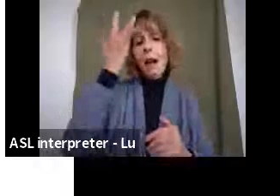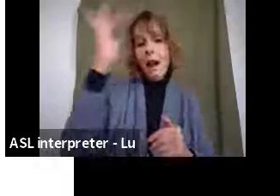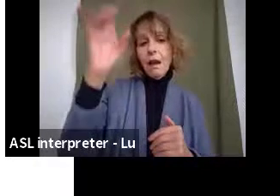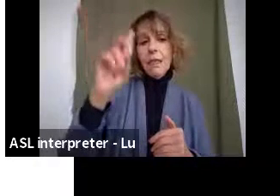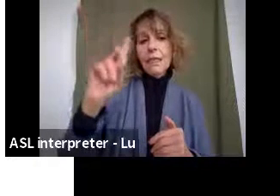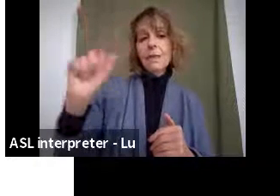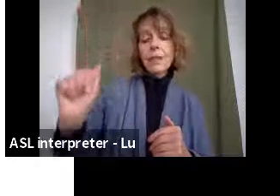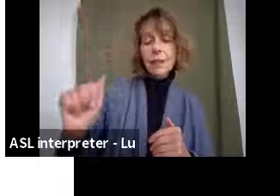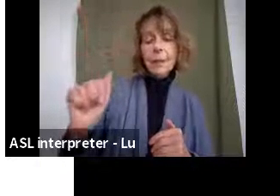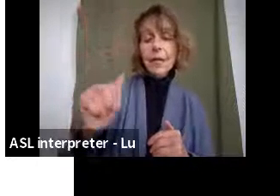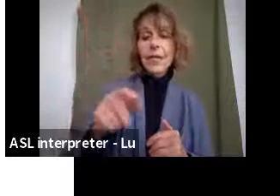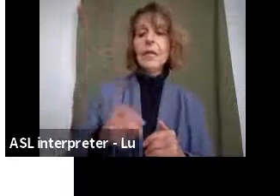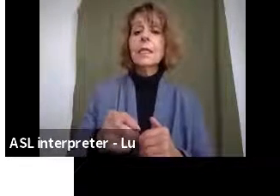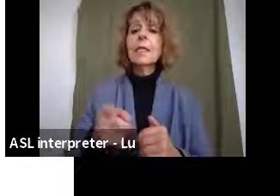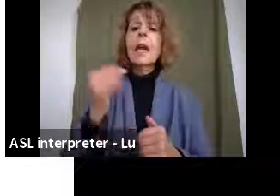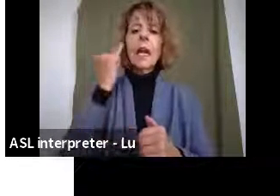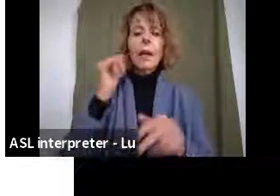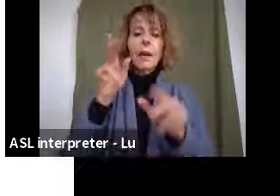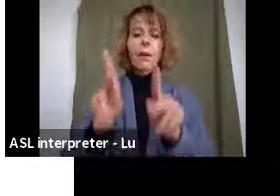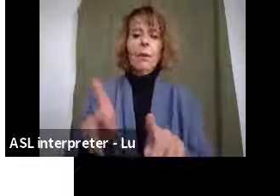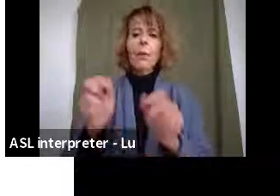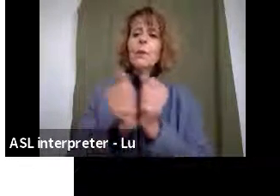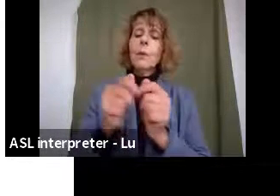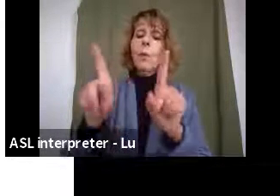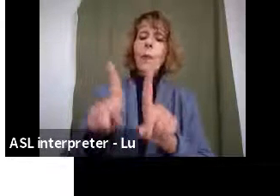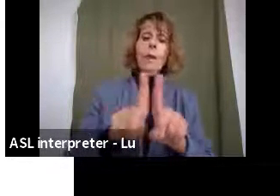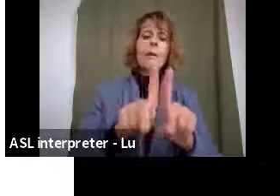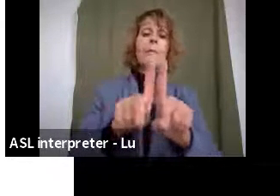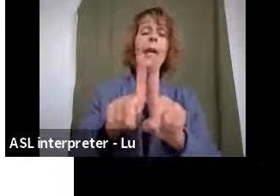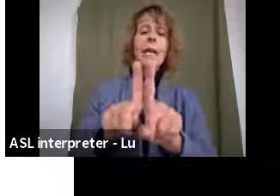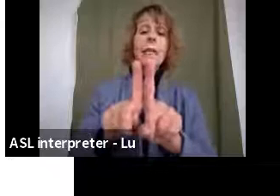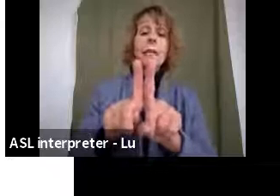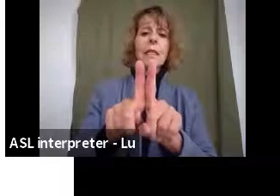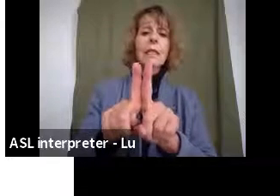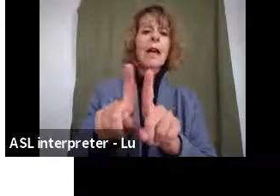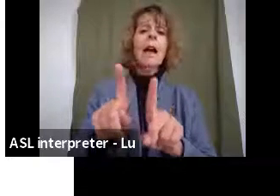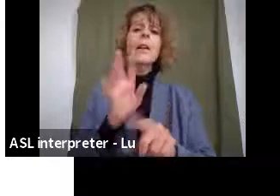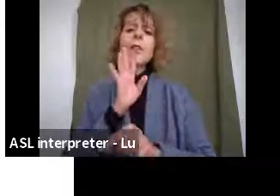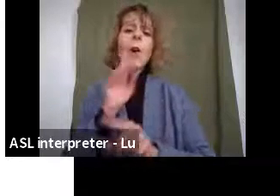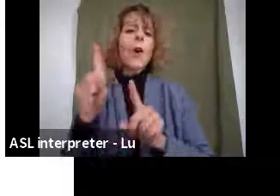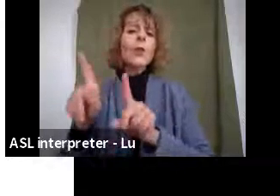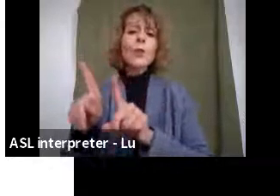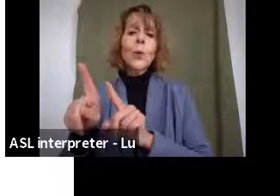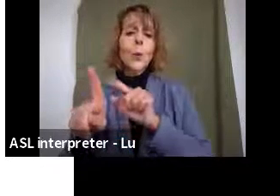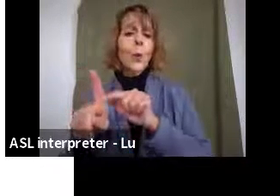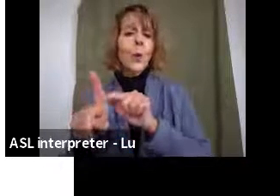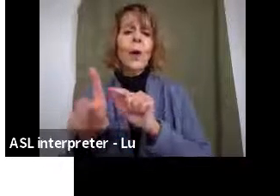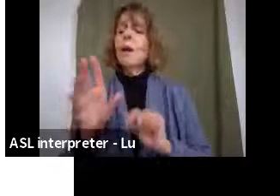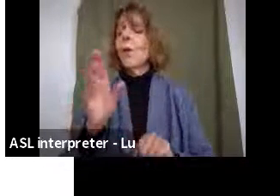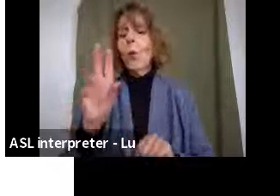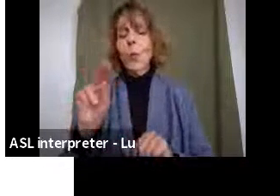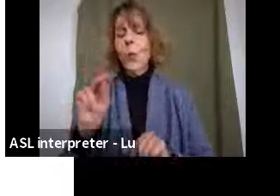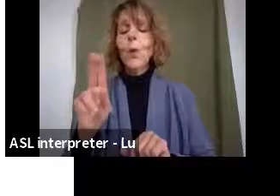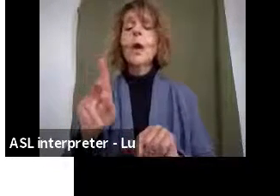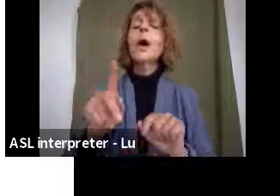with the disability, not their companion. Be concise, check in with